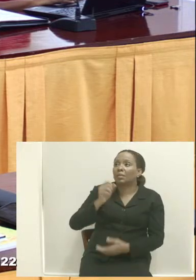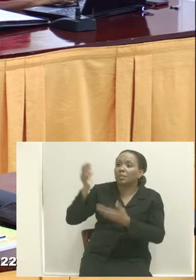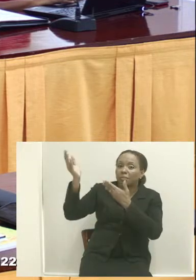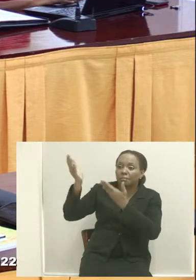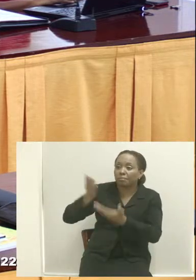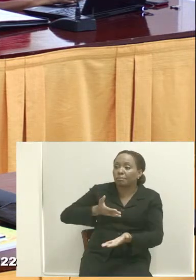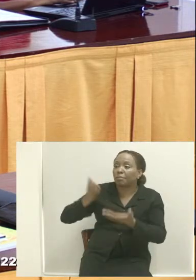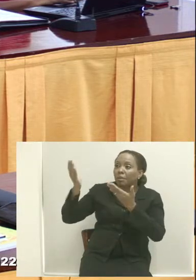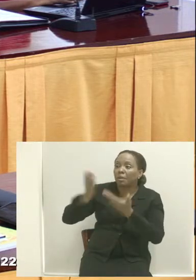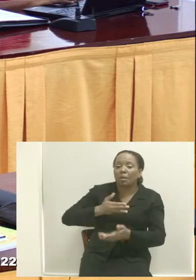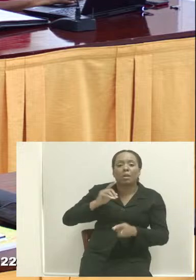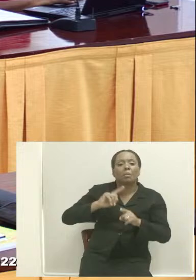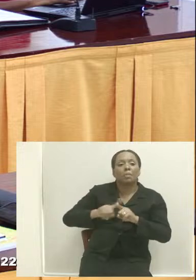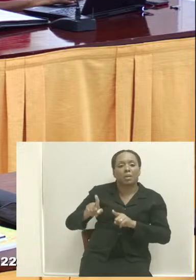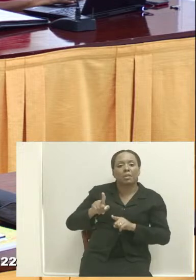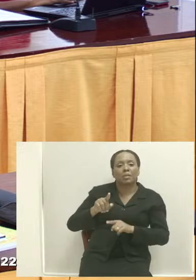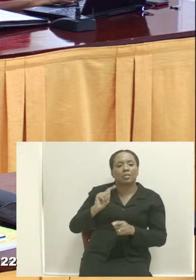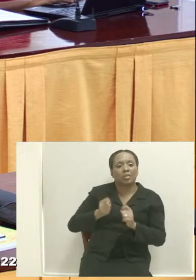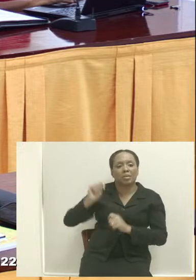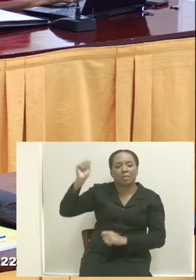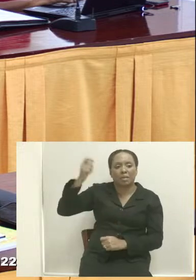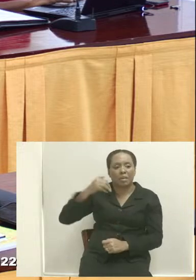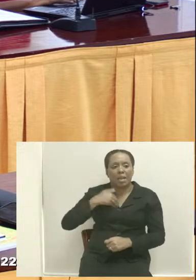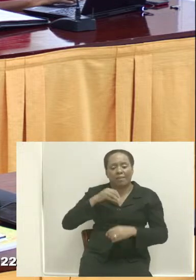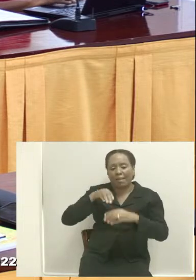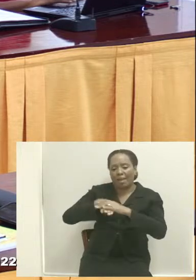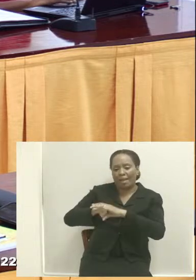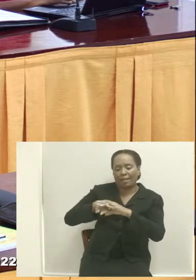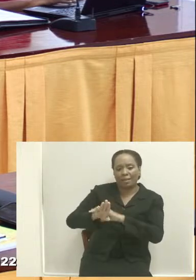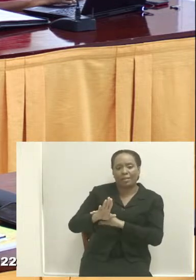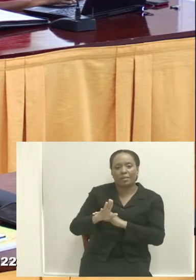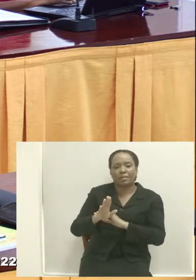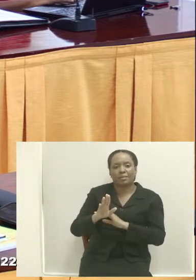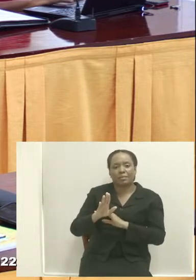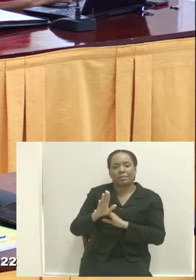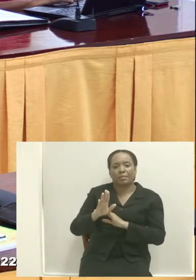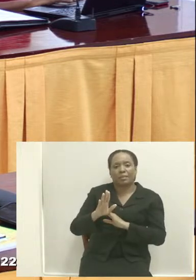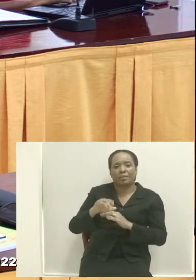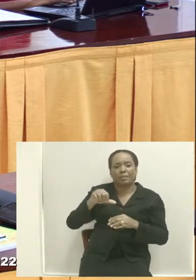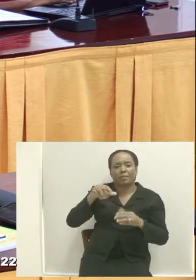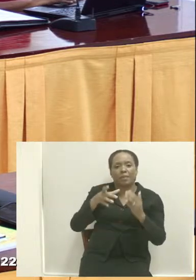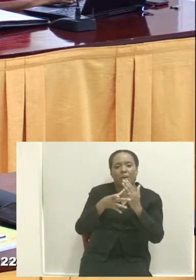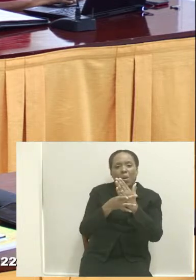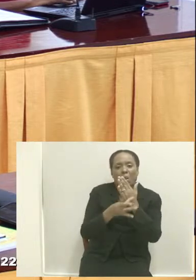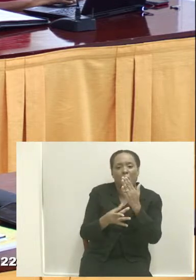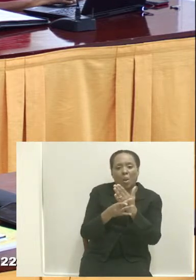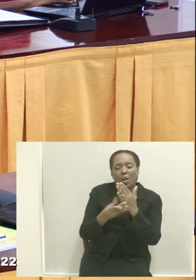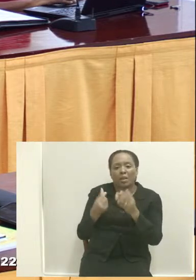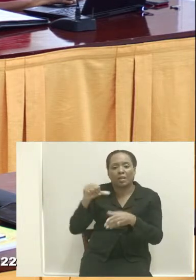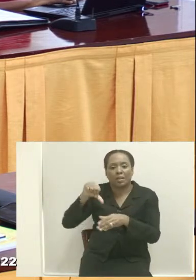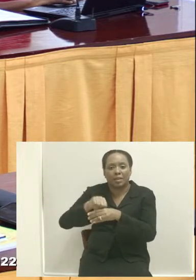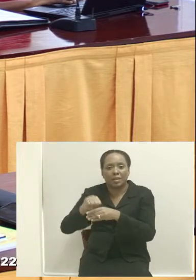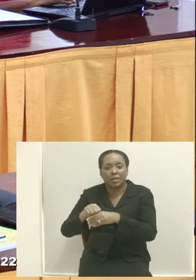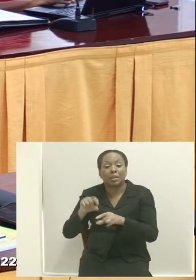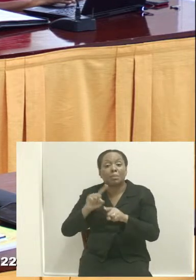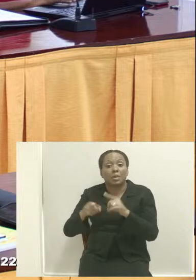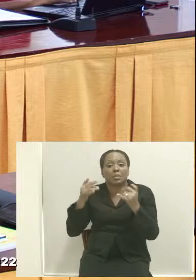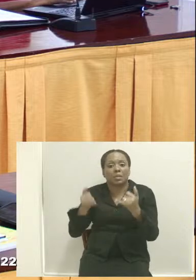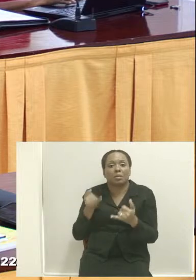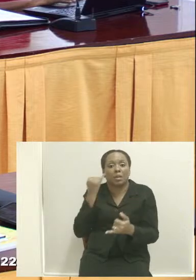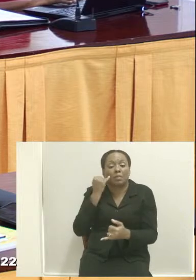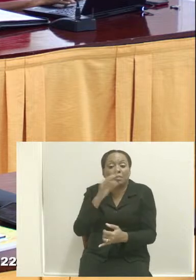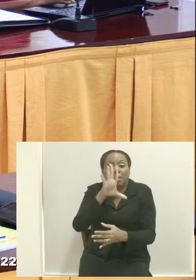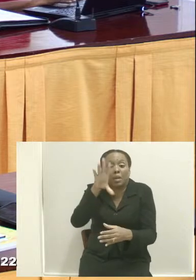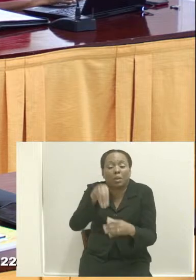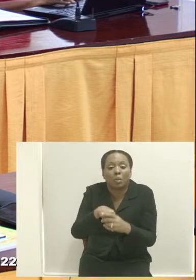when you introduce photovoltaics and renewable energy into the mix, it creates an opportunity for us to be,